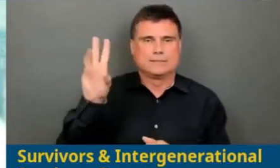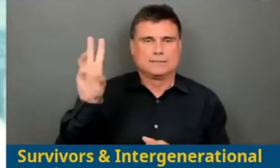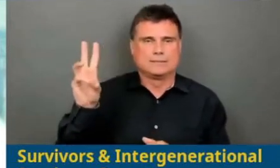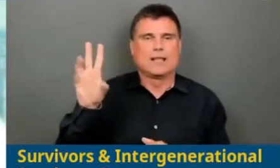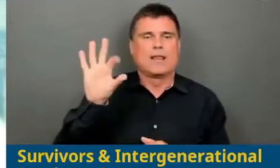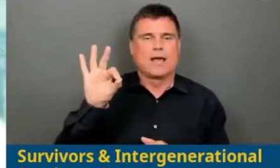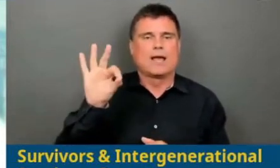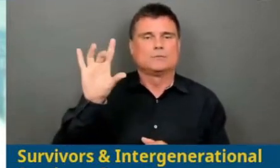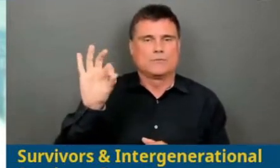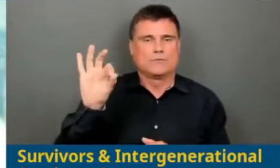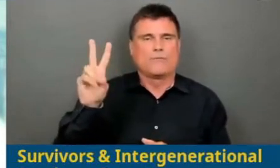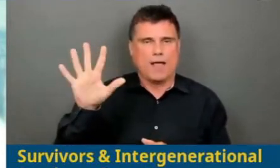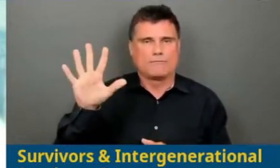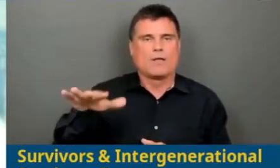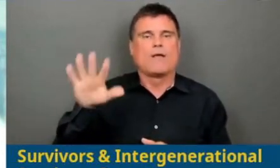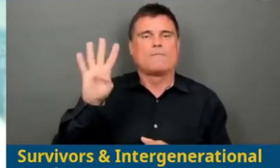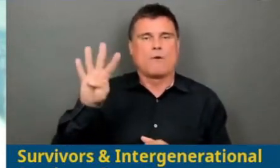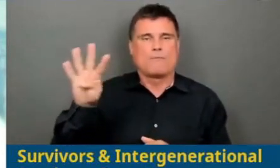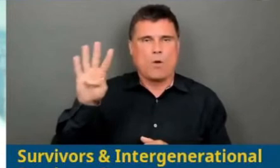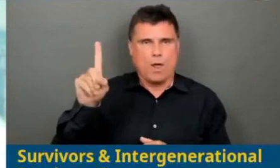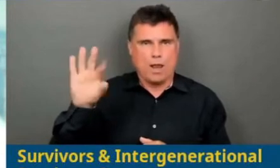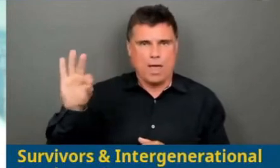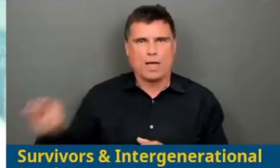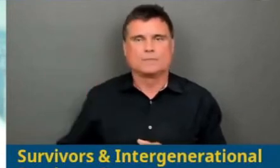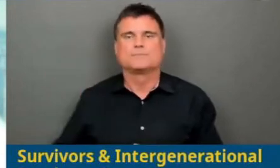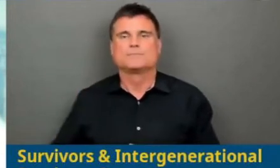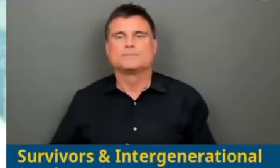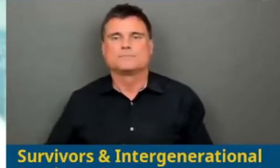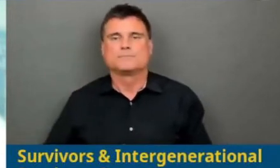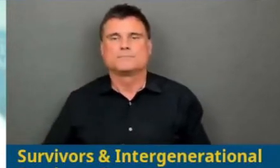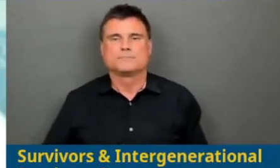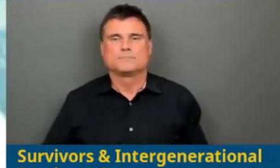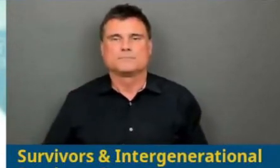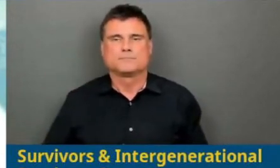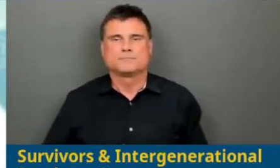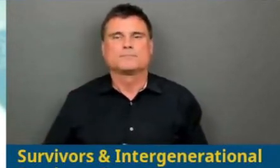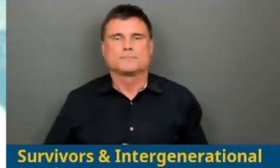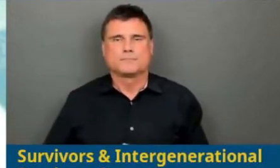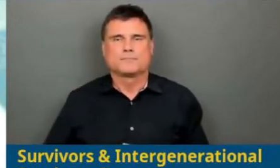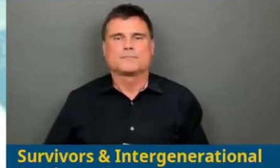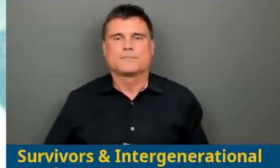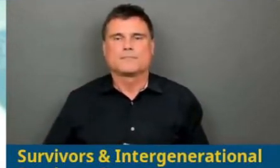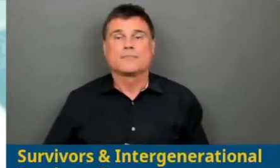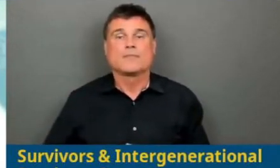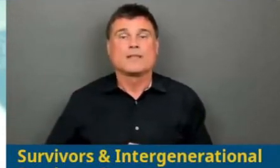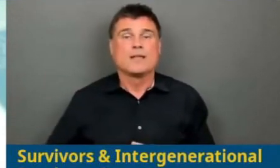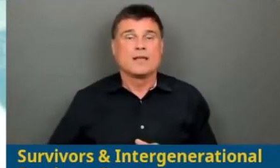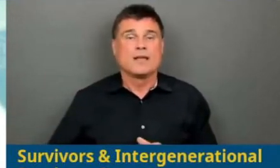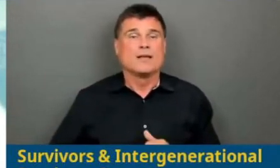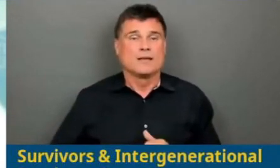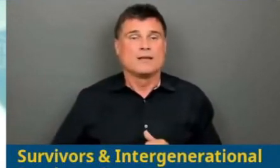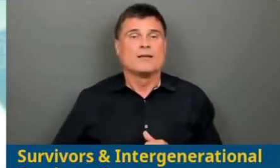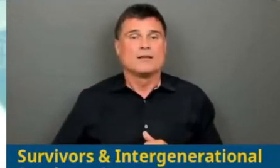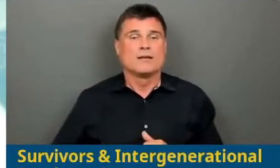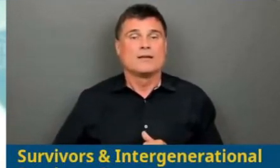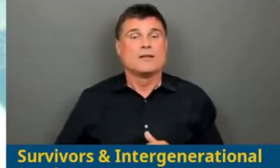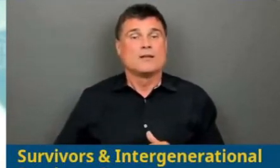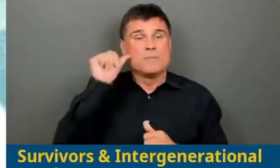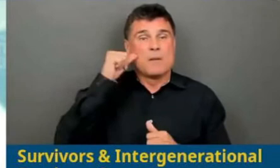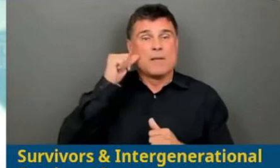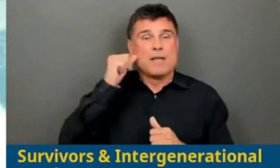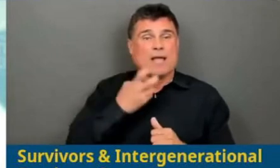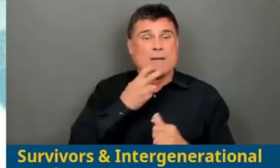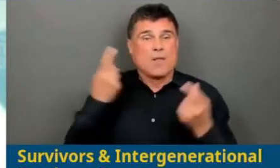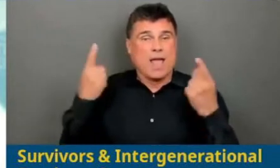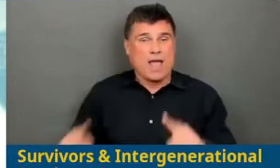to Kamloops, Suwatmik announced evidence of at least 200 unmarked burial sites at the